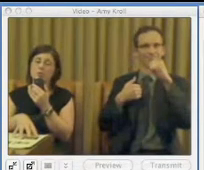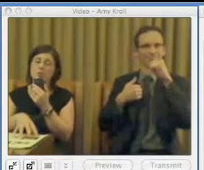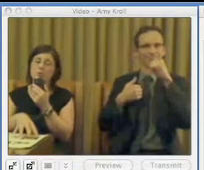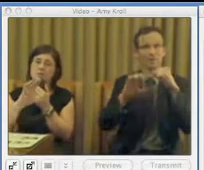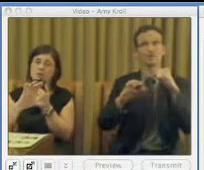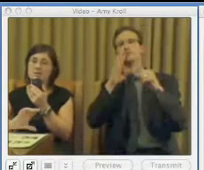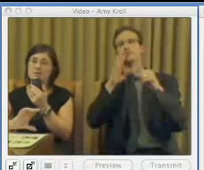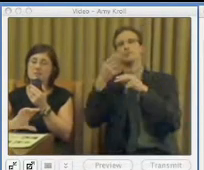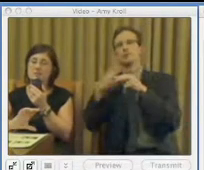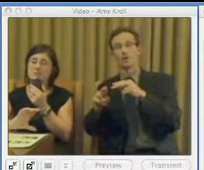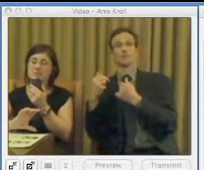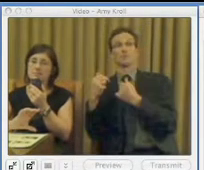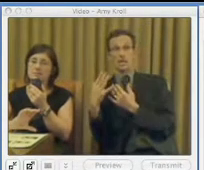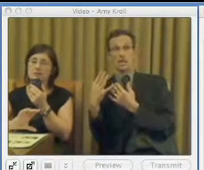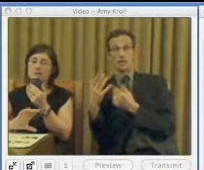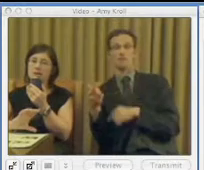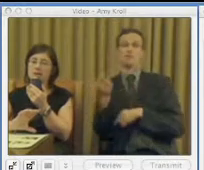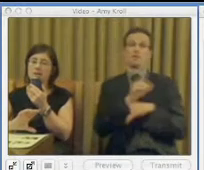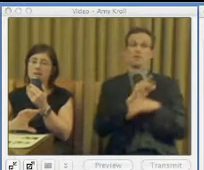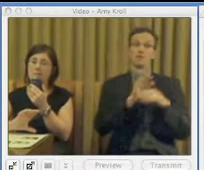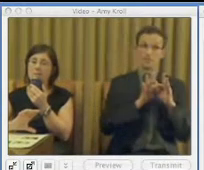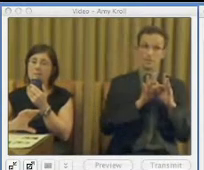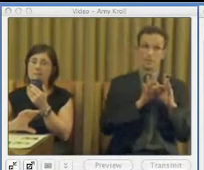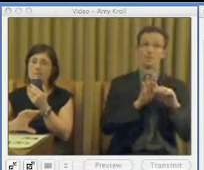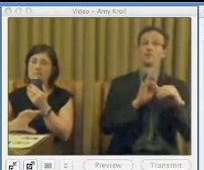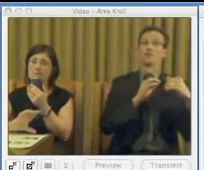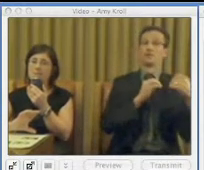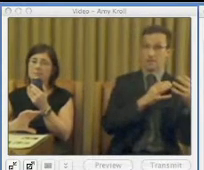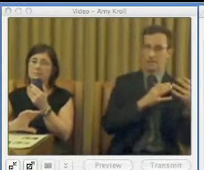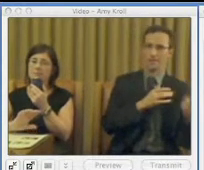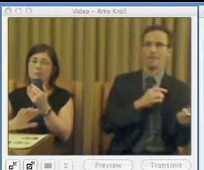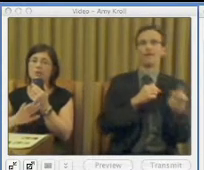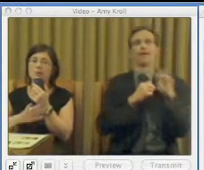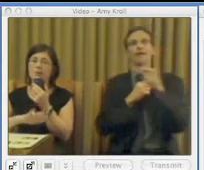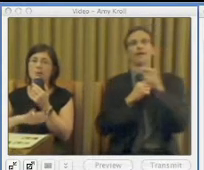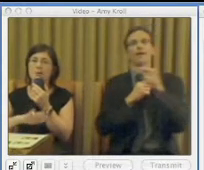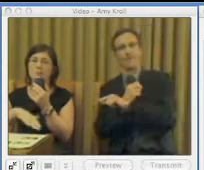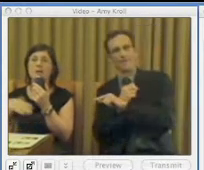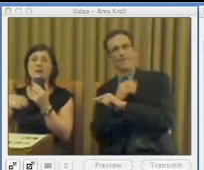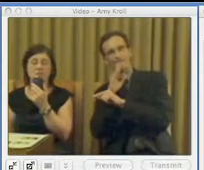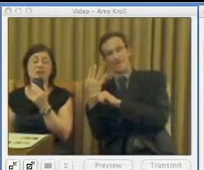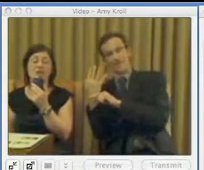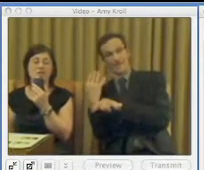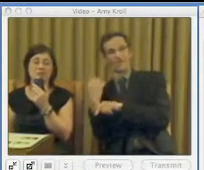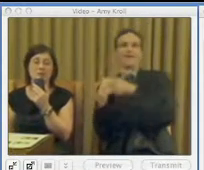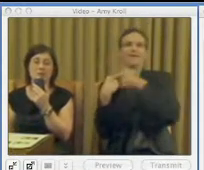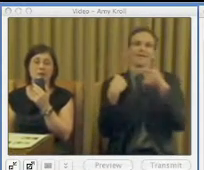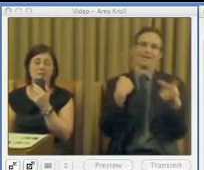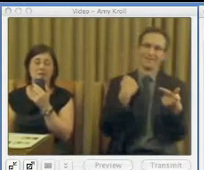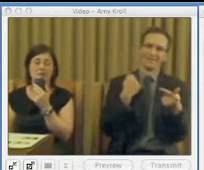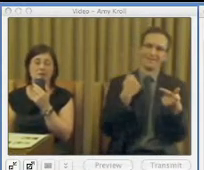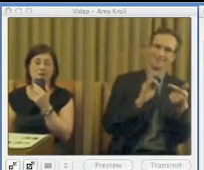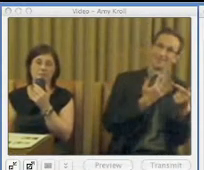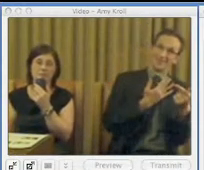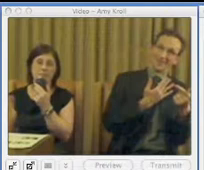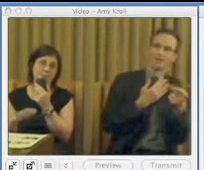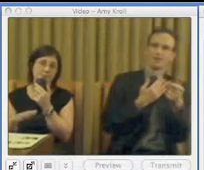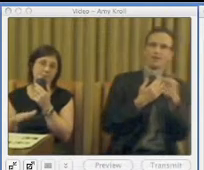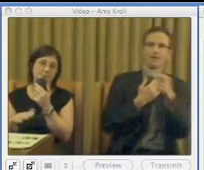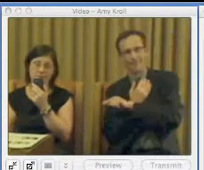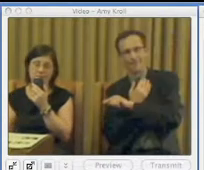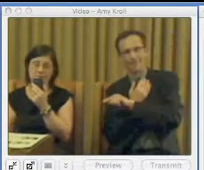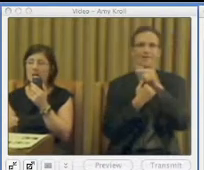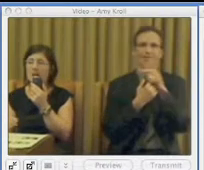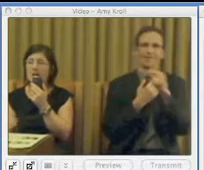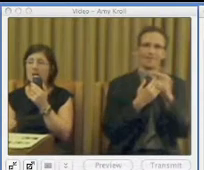present short chunks of information, which then would be interpreted consecutively by